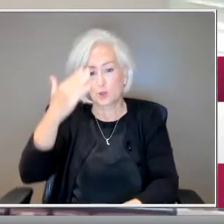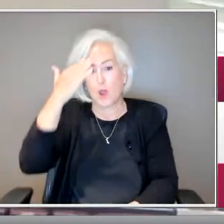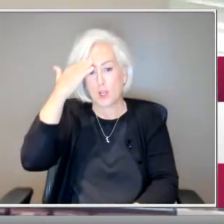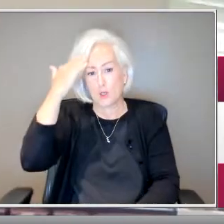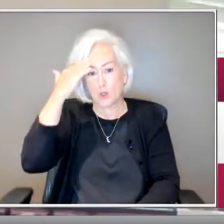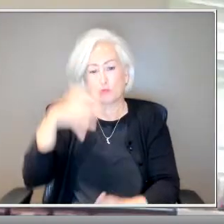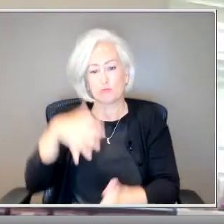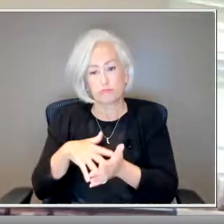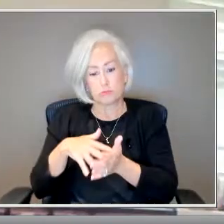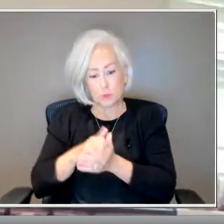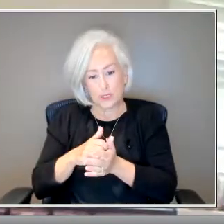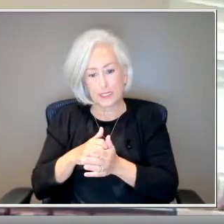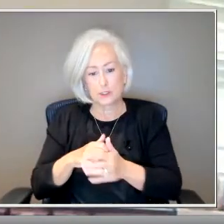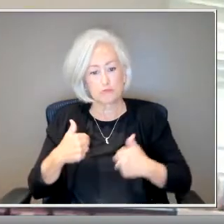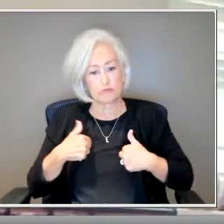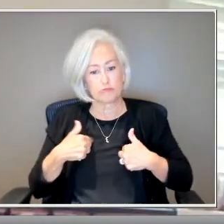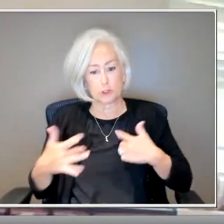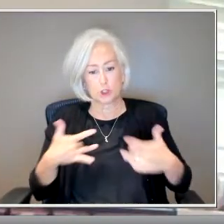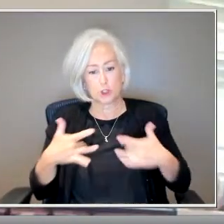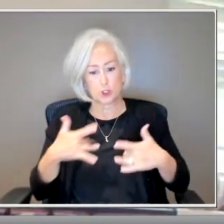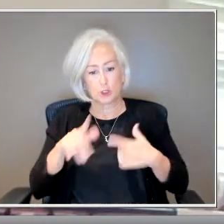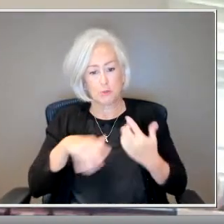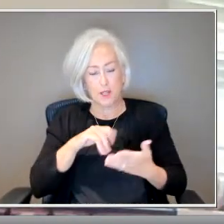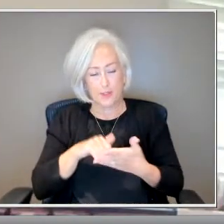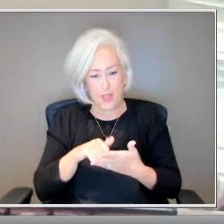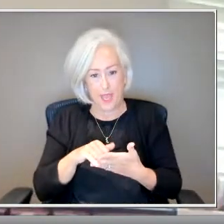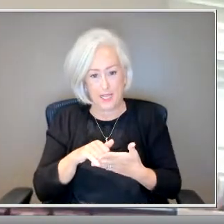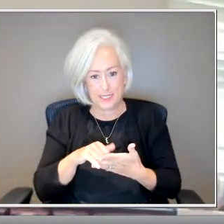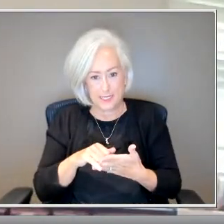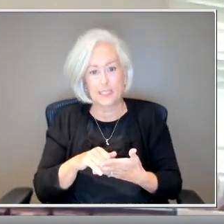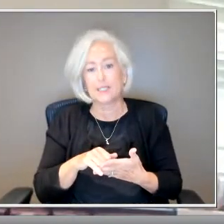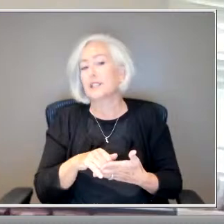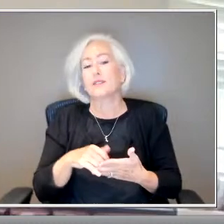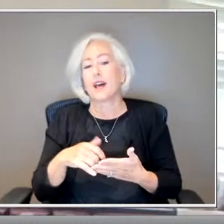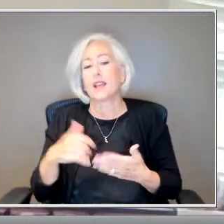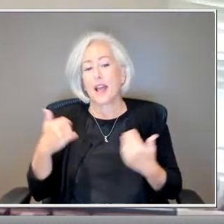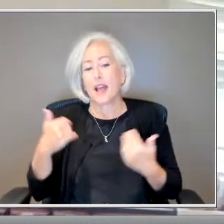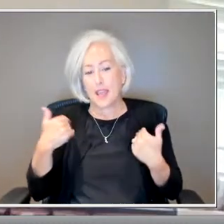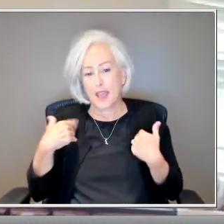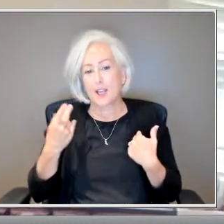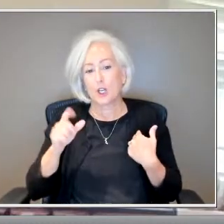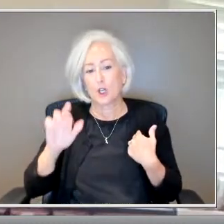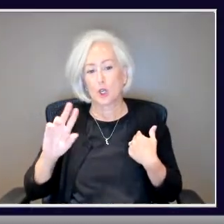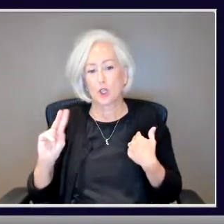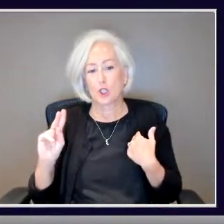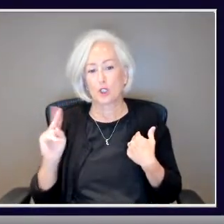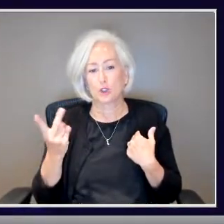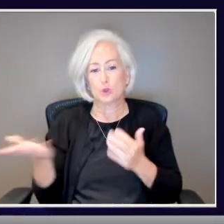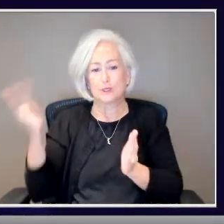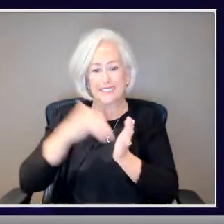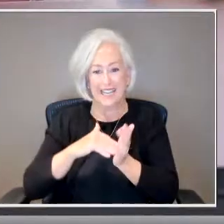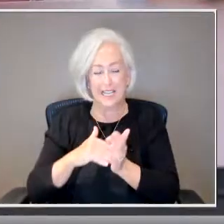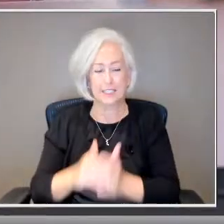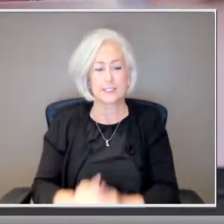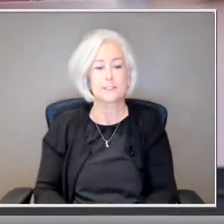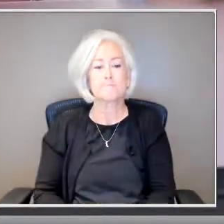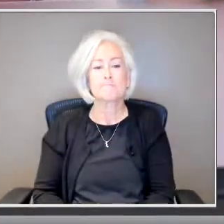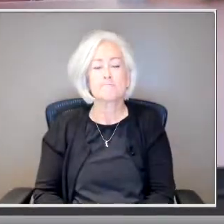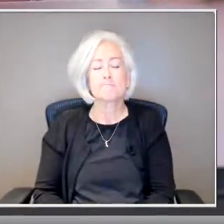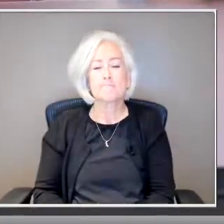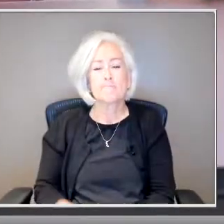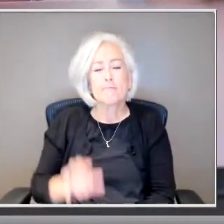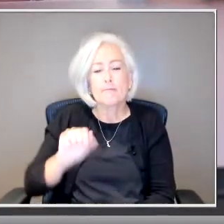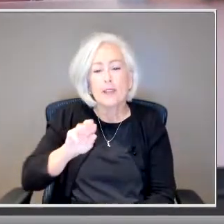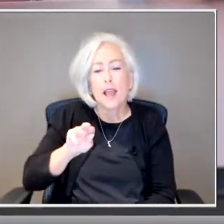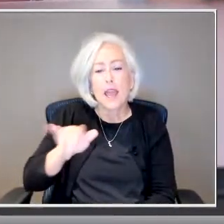really concerning to me when I found out that I had the HER2 again. Was there something in Amy's genetics that would have put